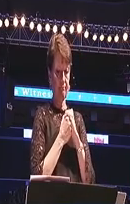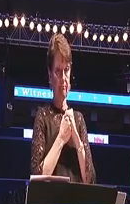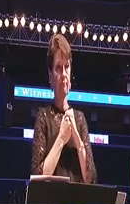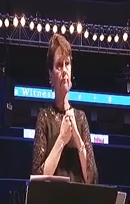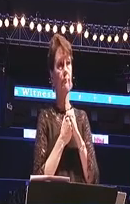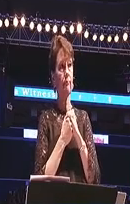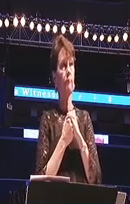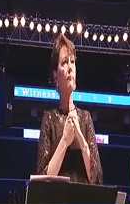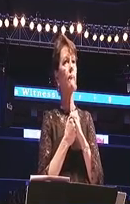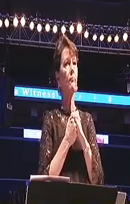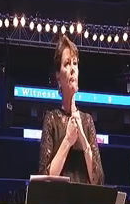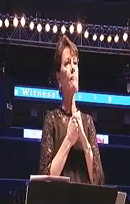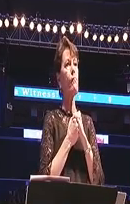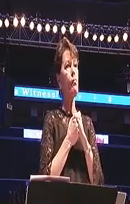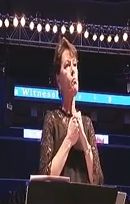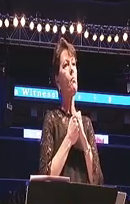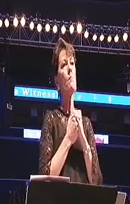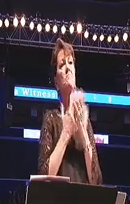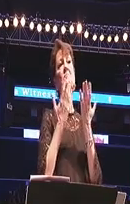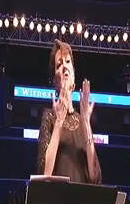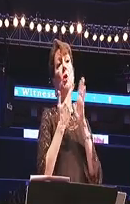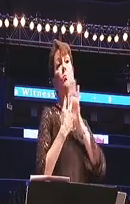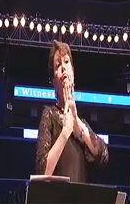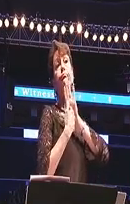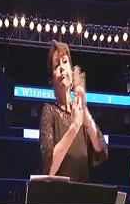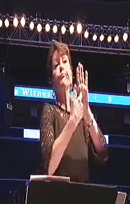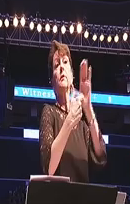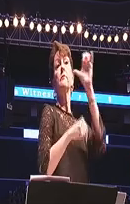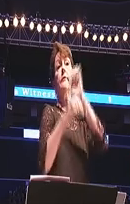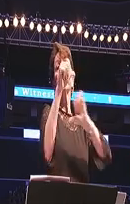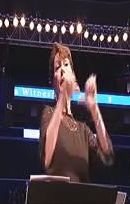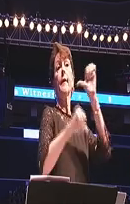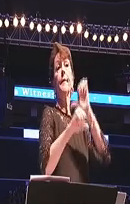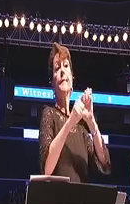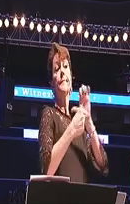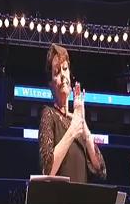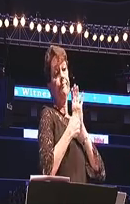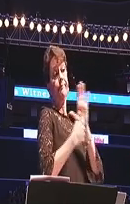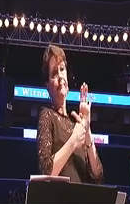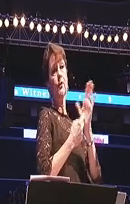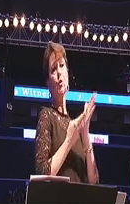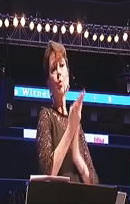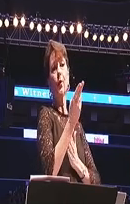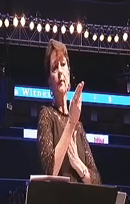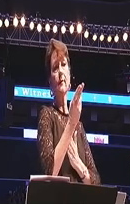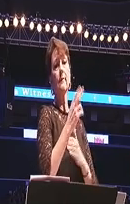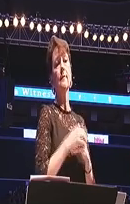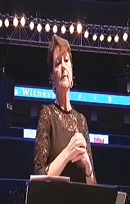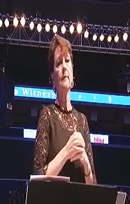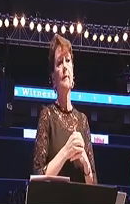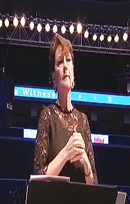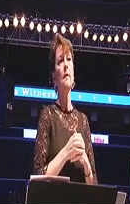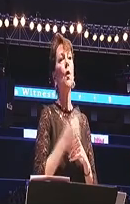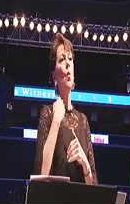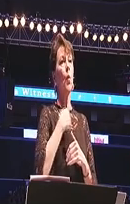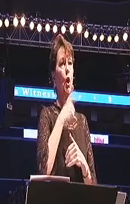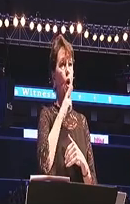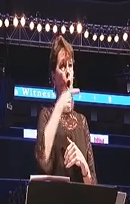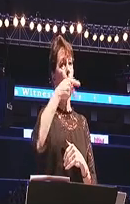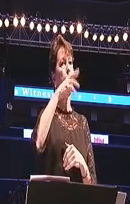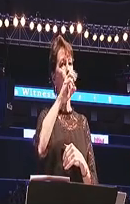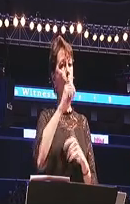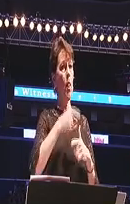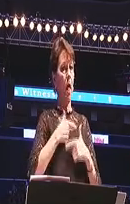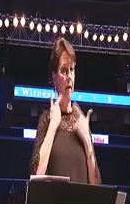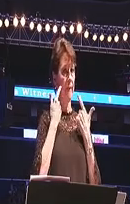So we carry our science forward and we tell people this is exactly the truth. We are pro-life, and anybody